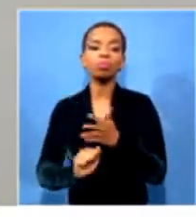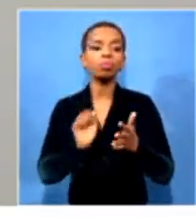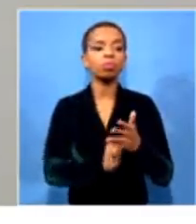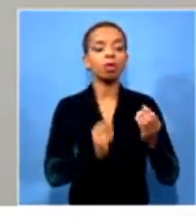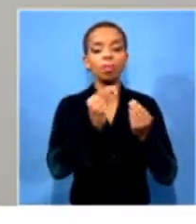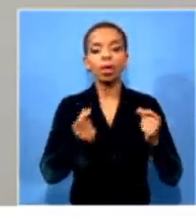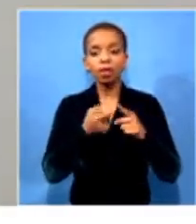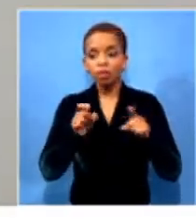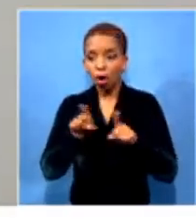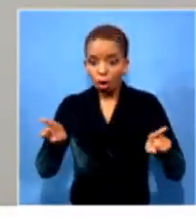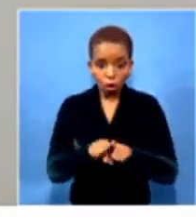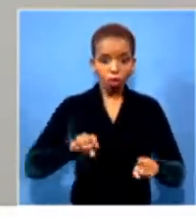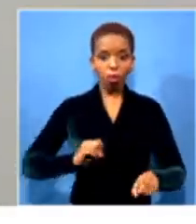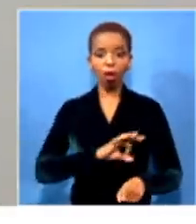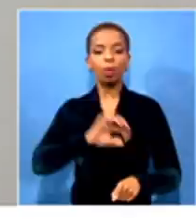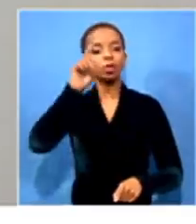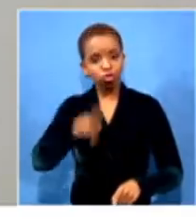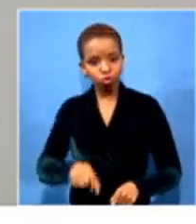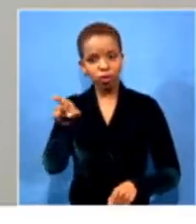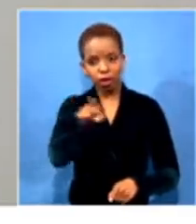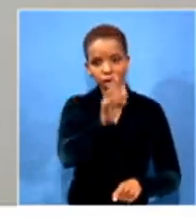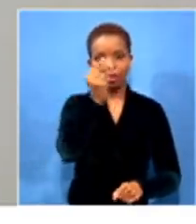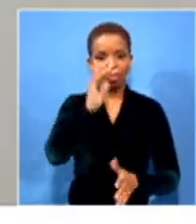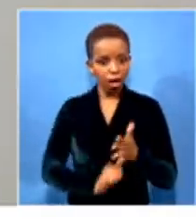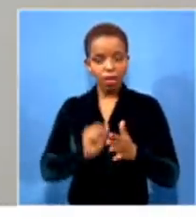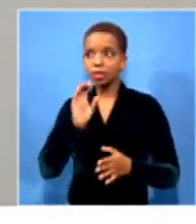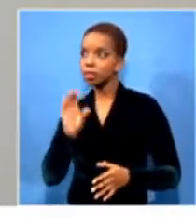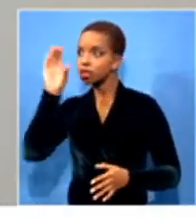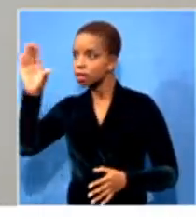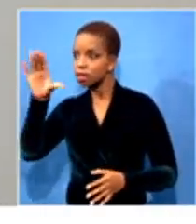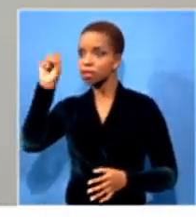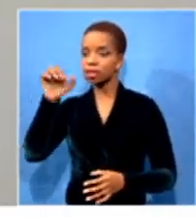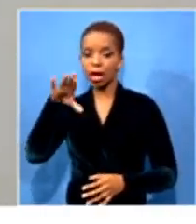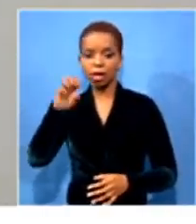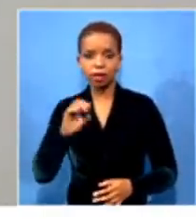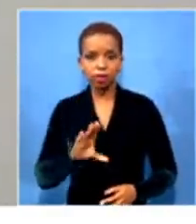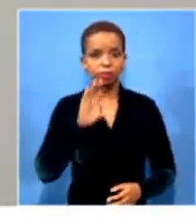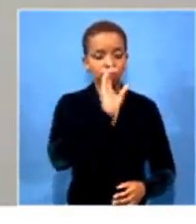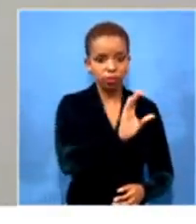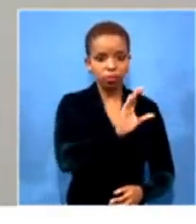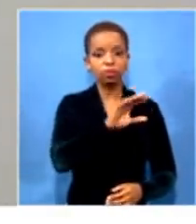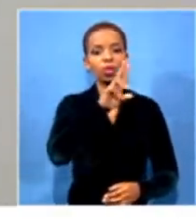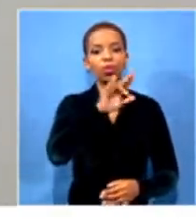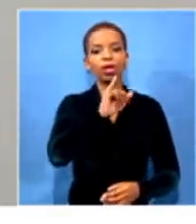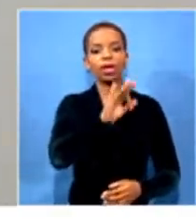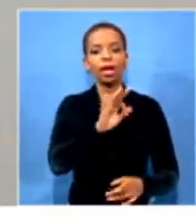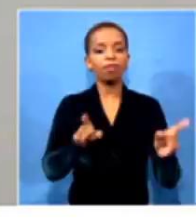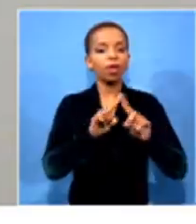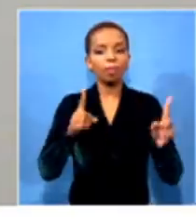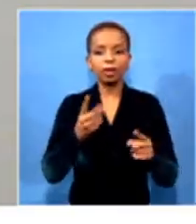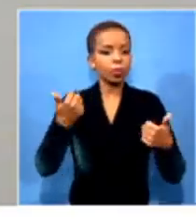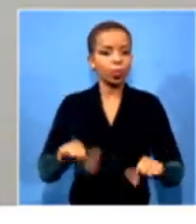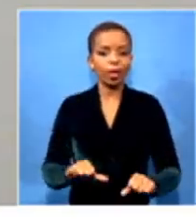it over to the revenue service, and they didn't do so. So we cannot let that one go. We have to ask the questions. We have to know where the money went.